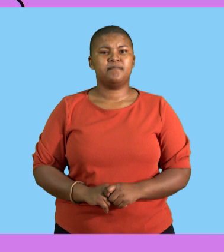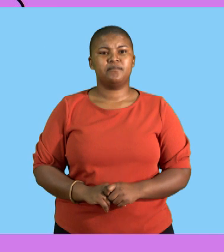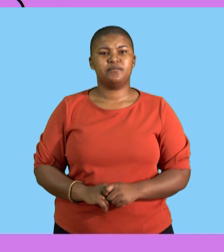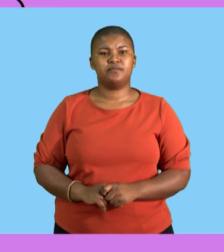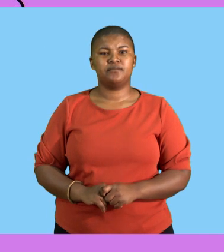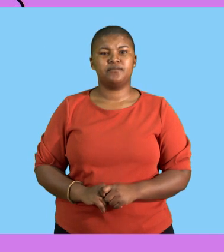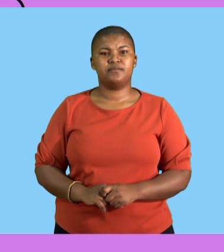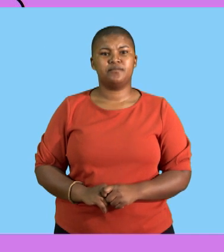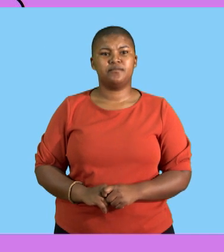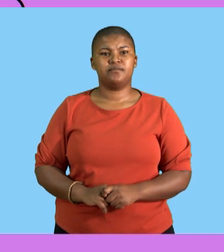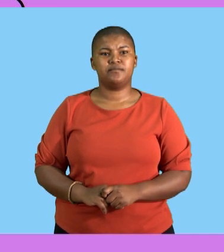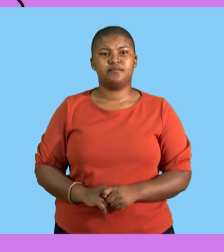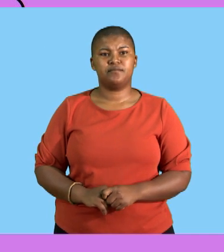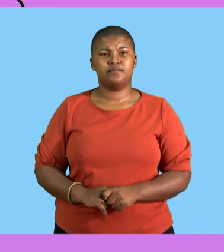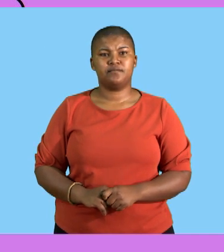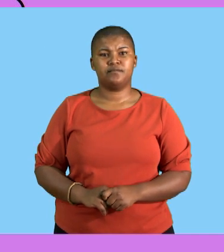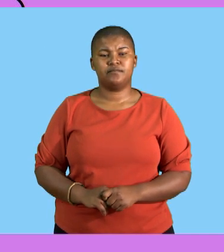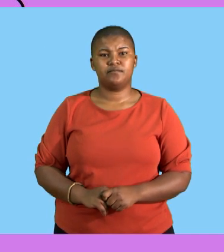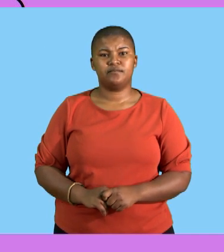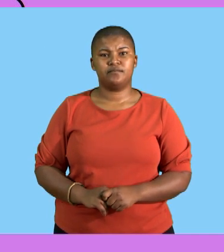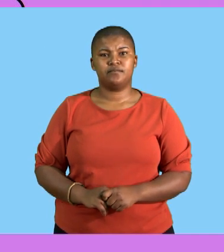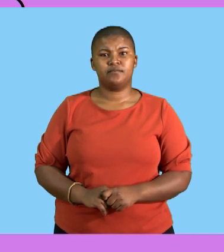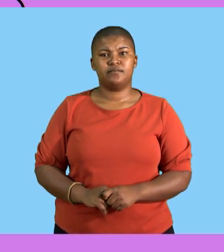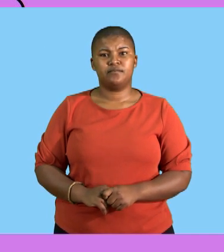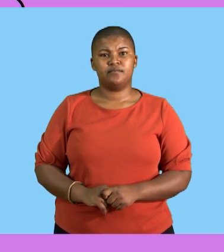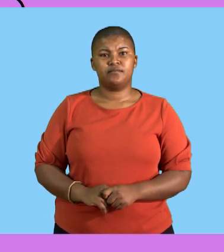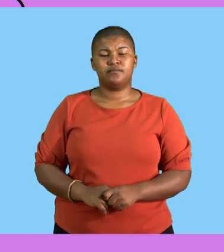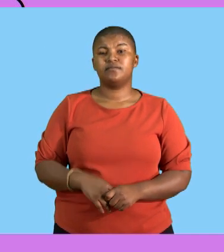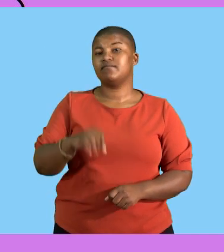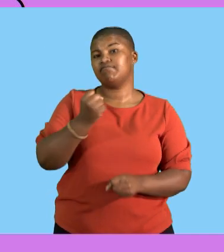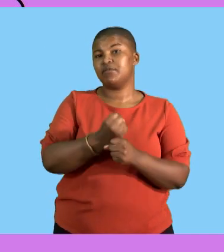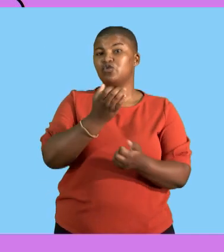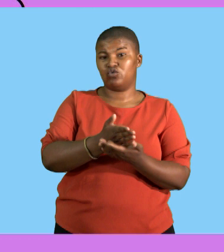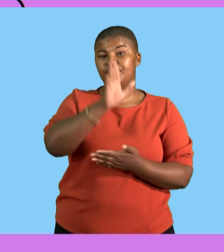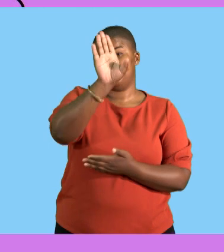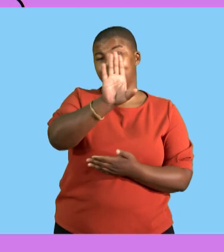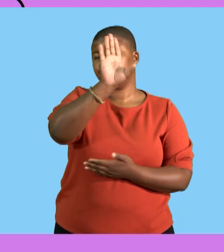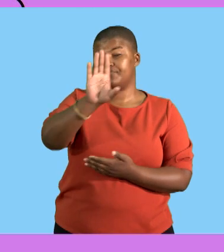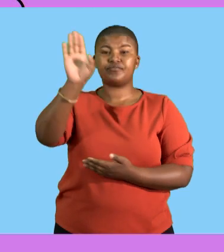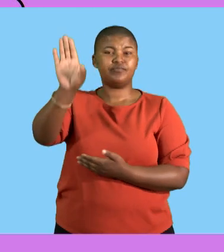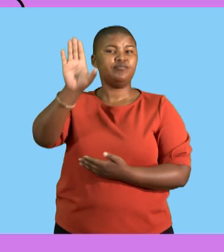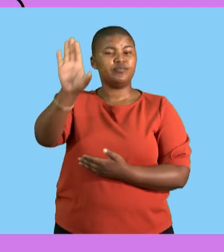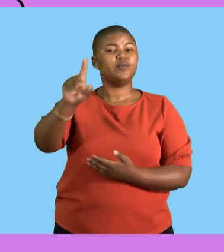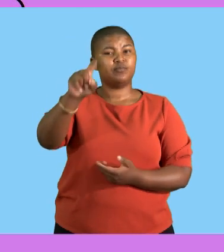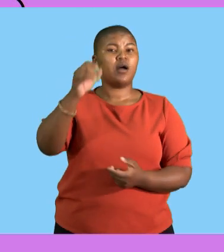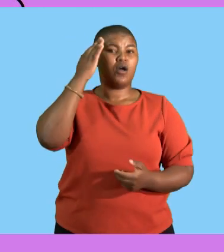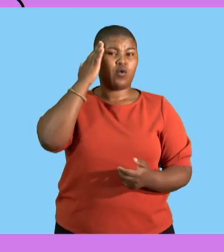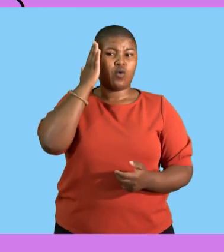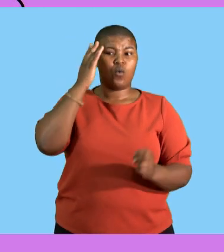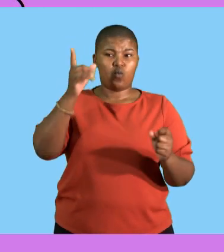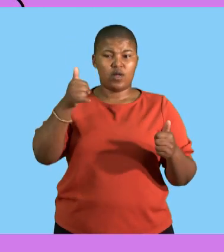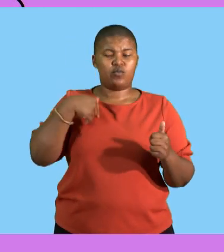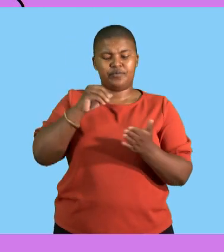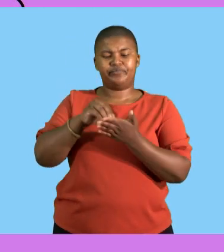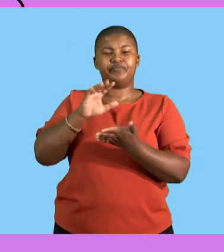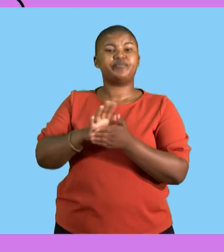4,100. Thereafter, we can cancel it out so that we know that this one we have already recorded